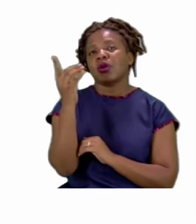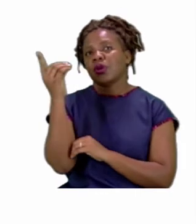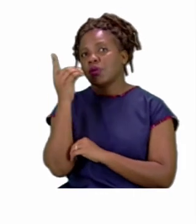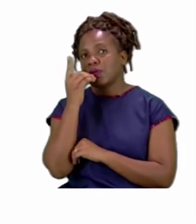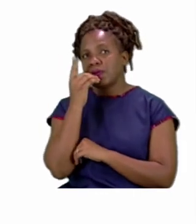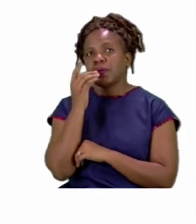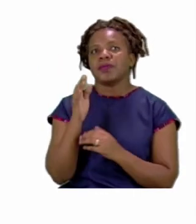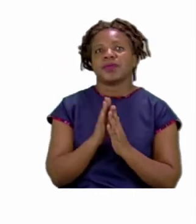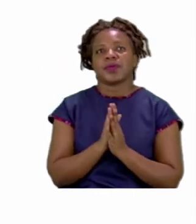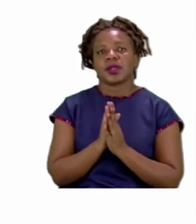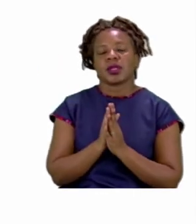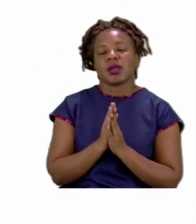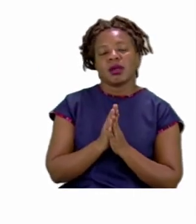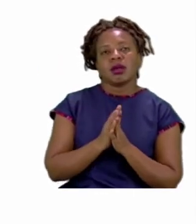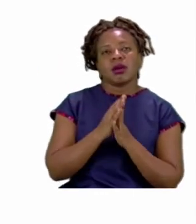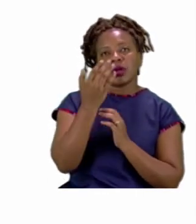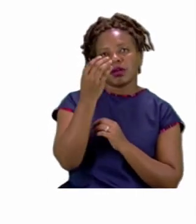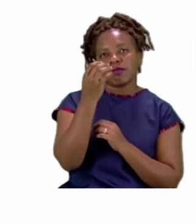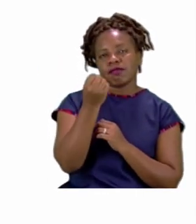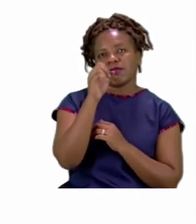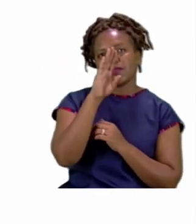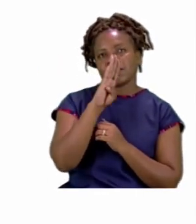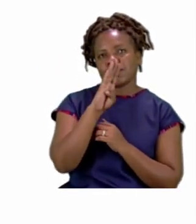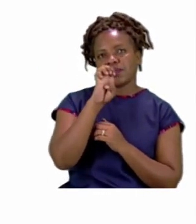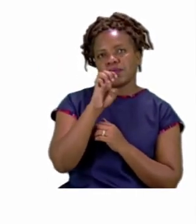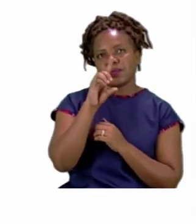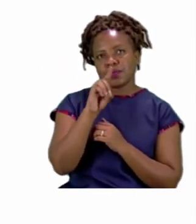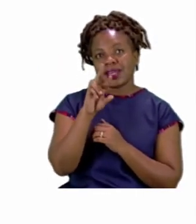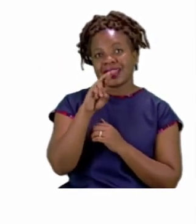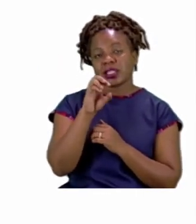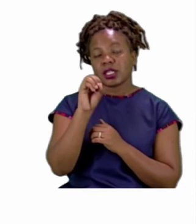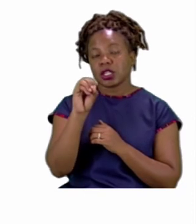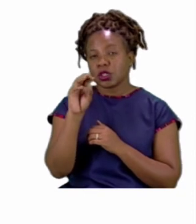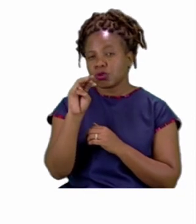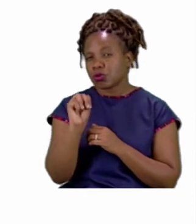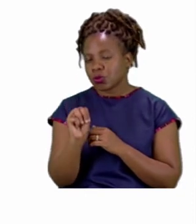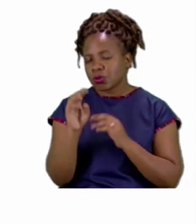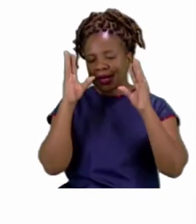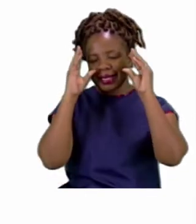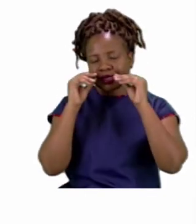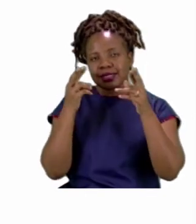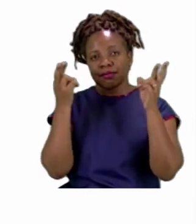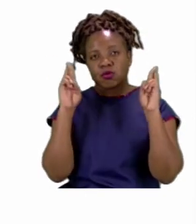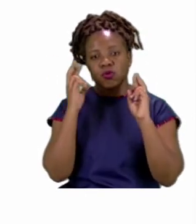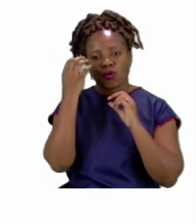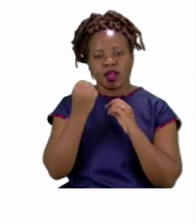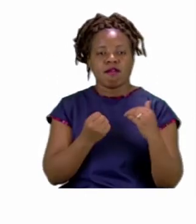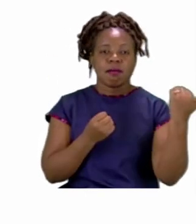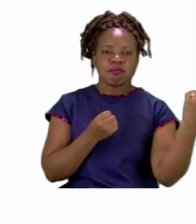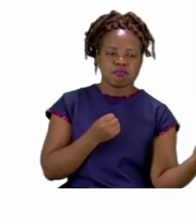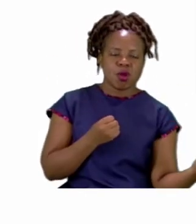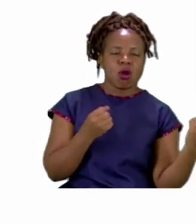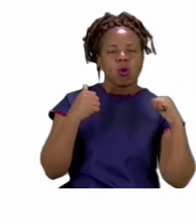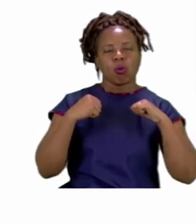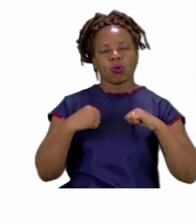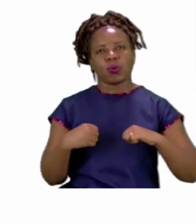sleep. In the bedroom, we usually have a bed so that we can rest easy. Then